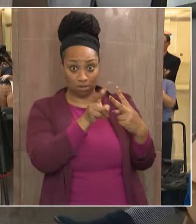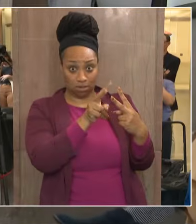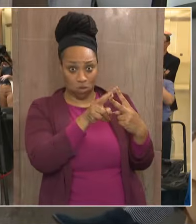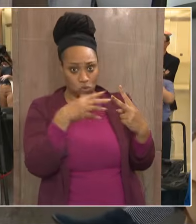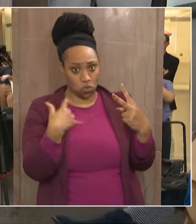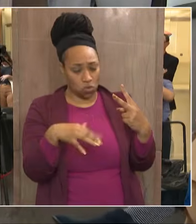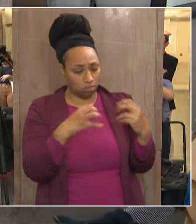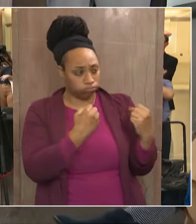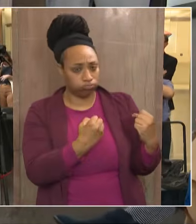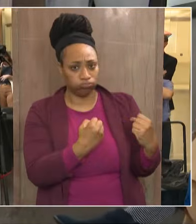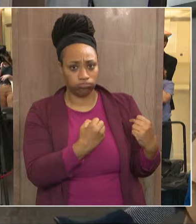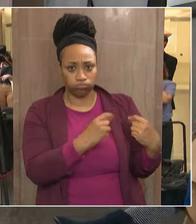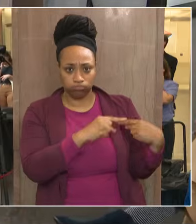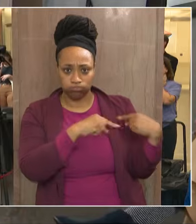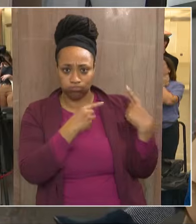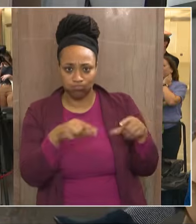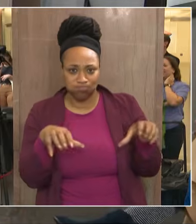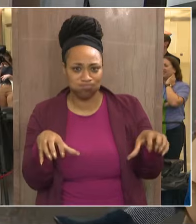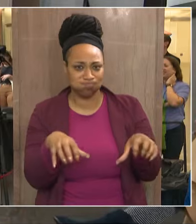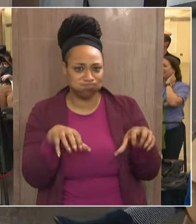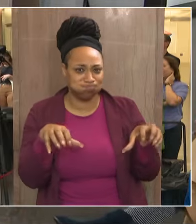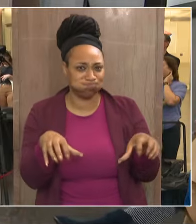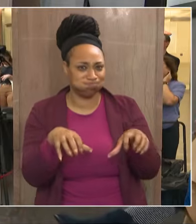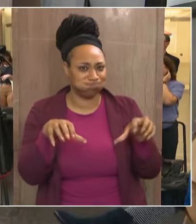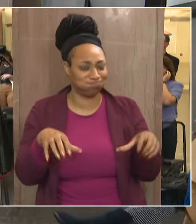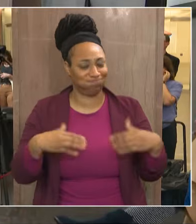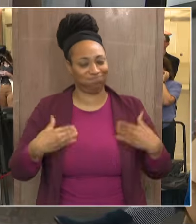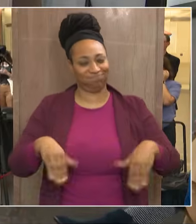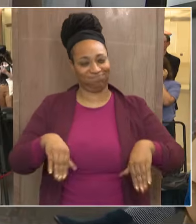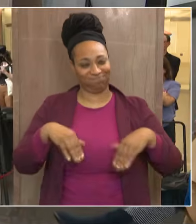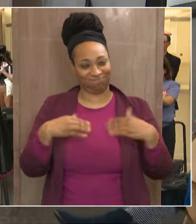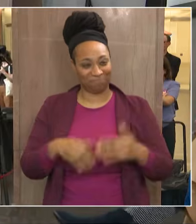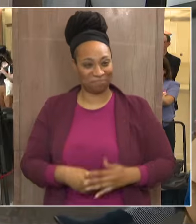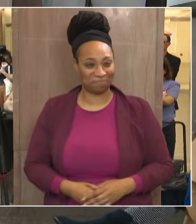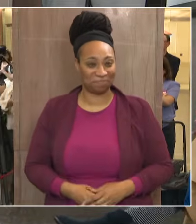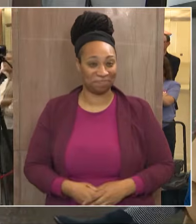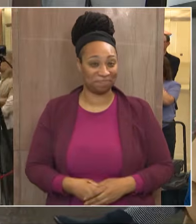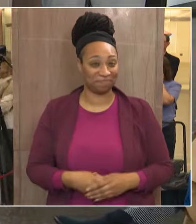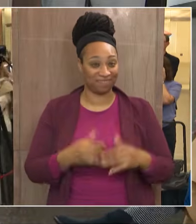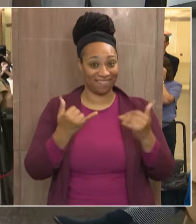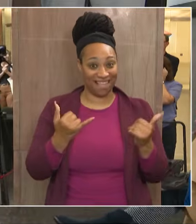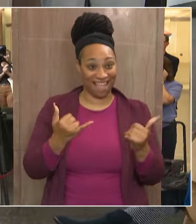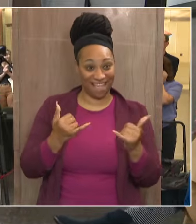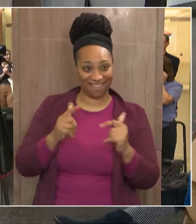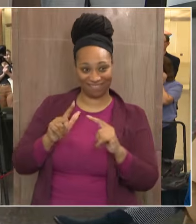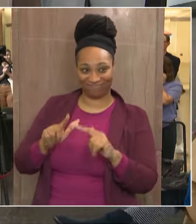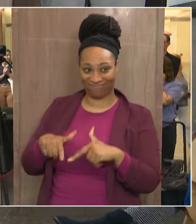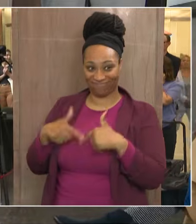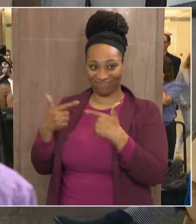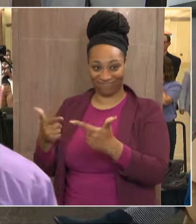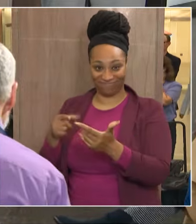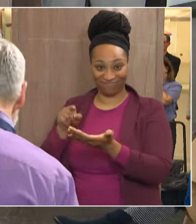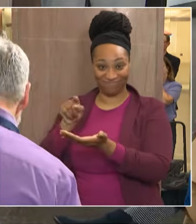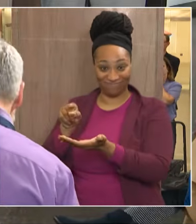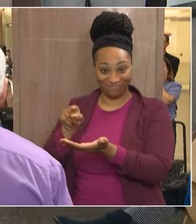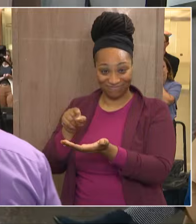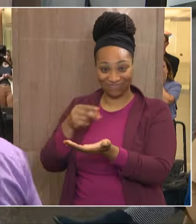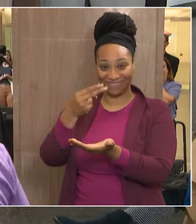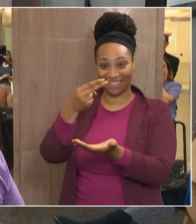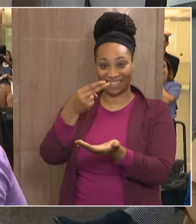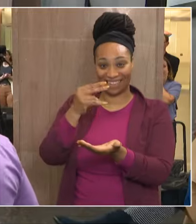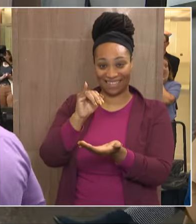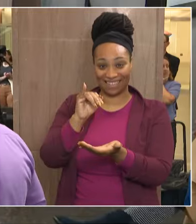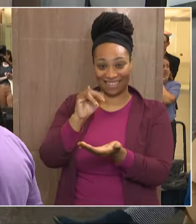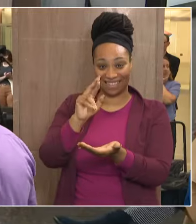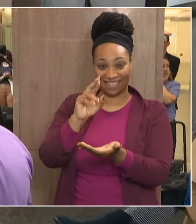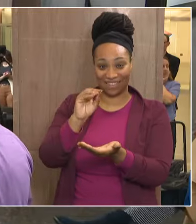It's now my pleasure to introduce Hiroshi Jacobs, creator of Spin, which you see at the corner of Connecticut and I